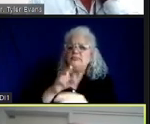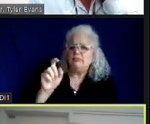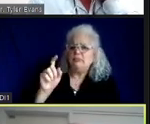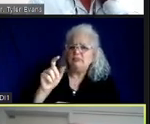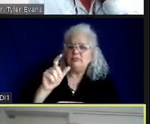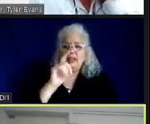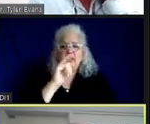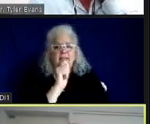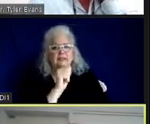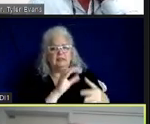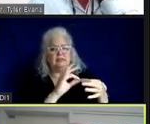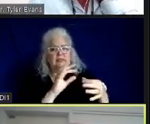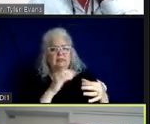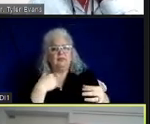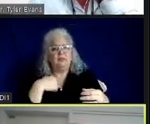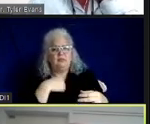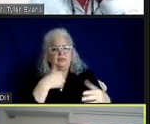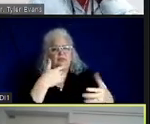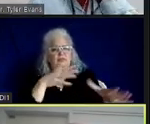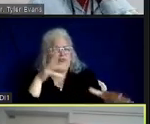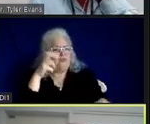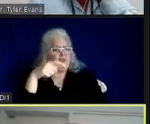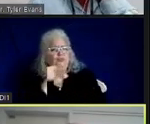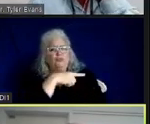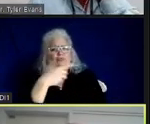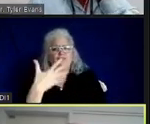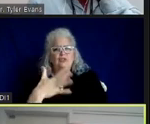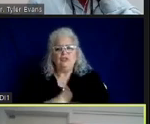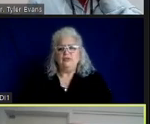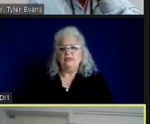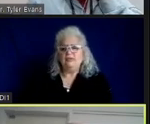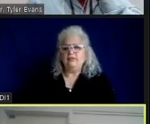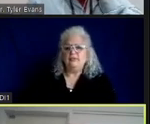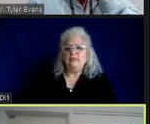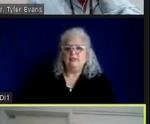community we've had some early participants in